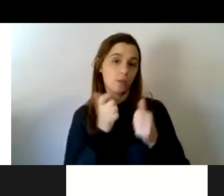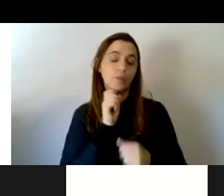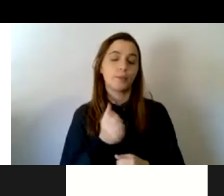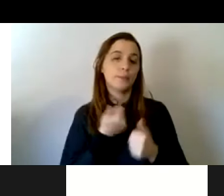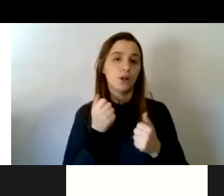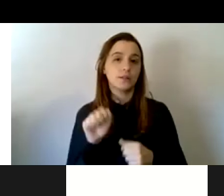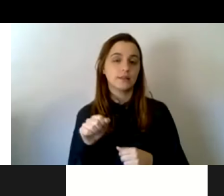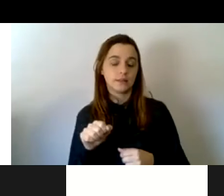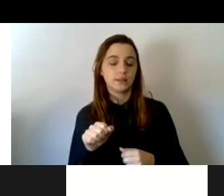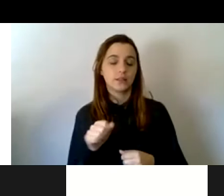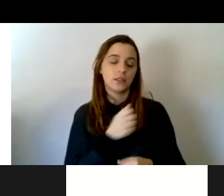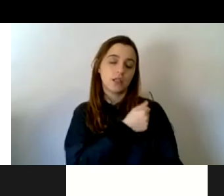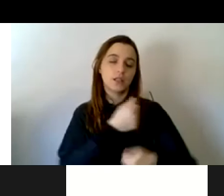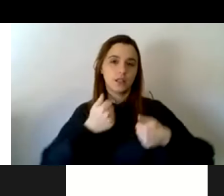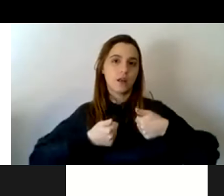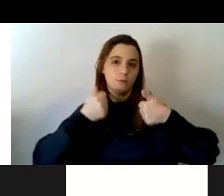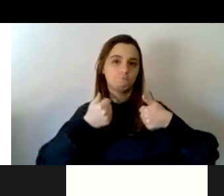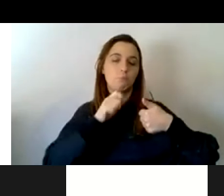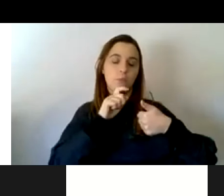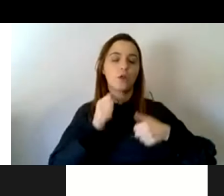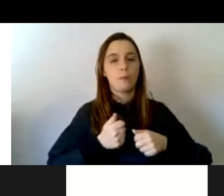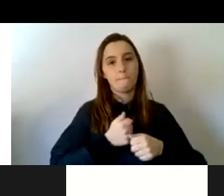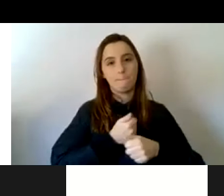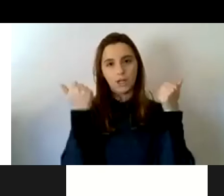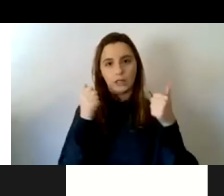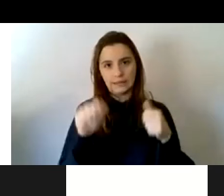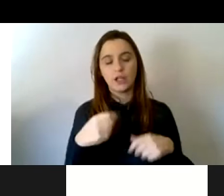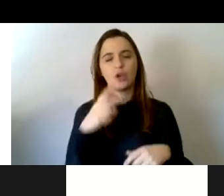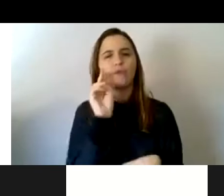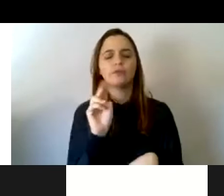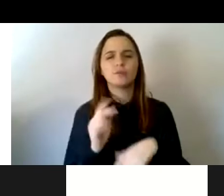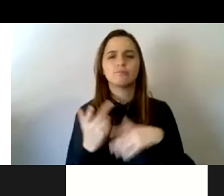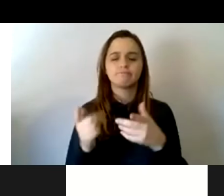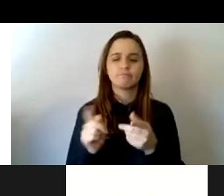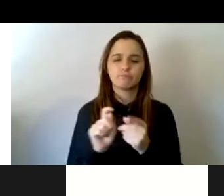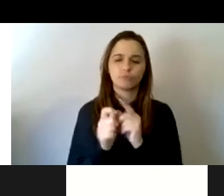I've seen some positive changes though in the last few years,